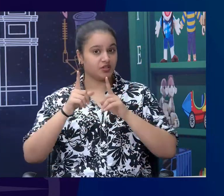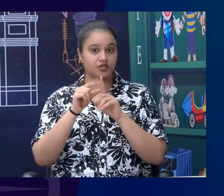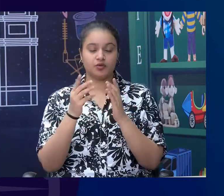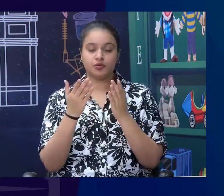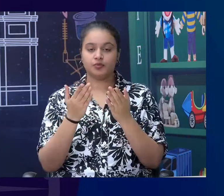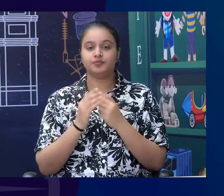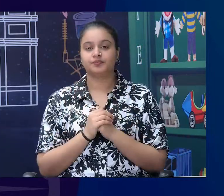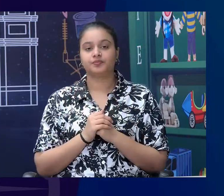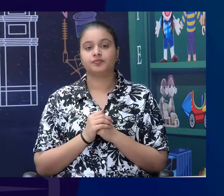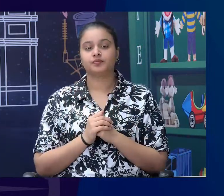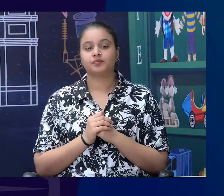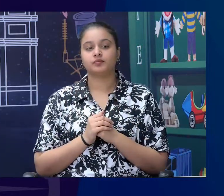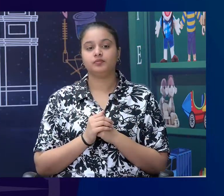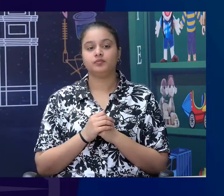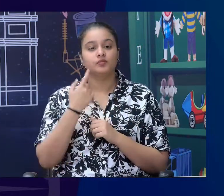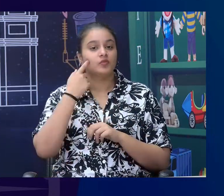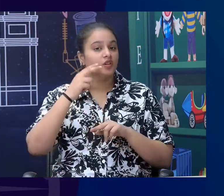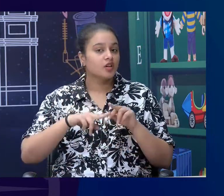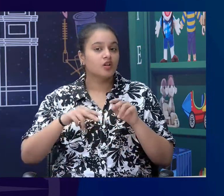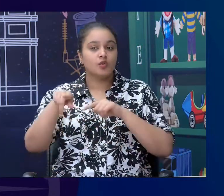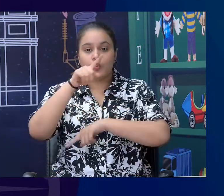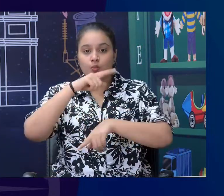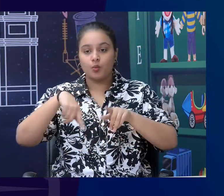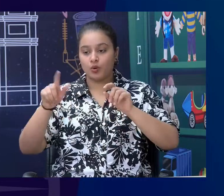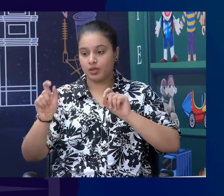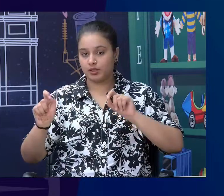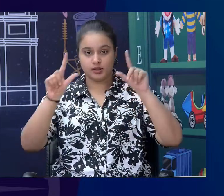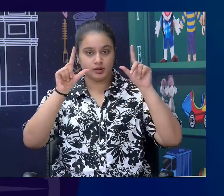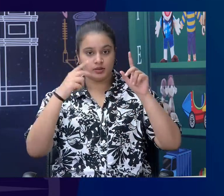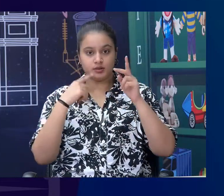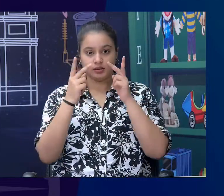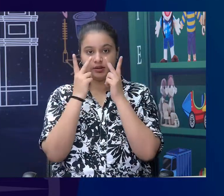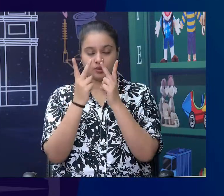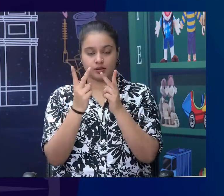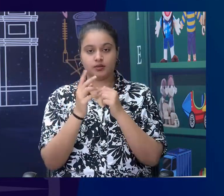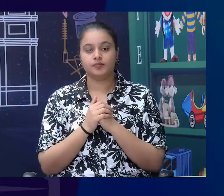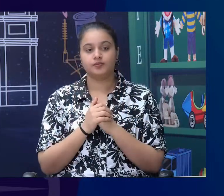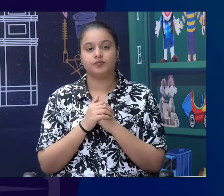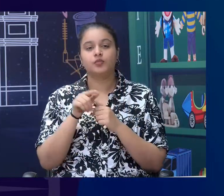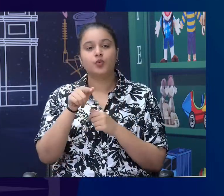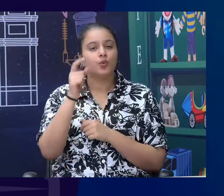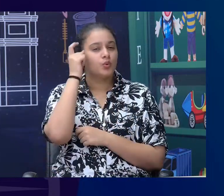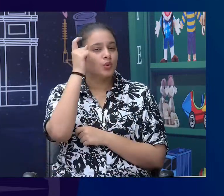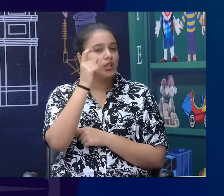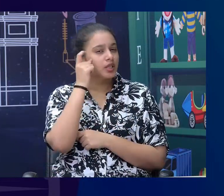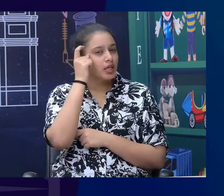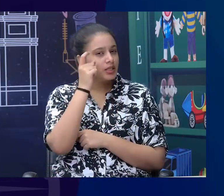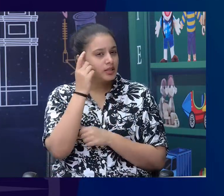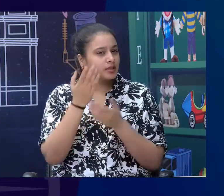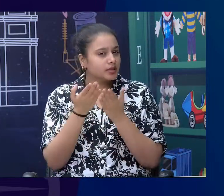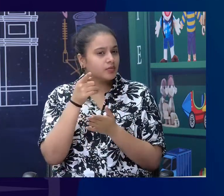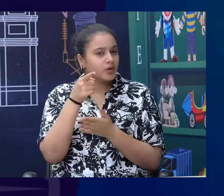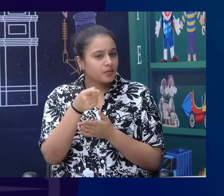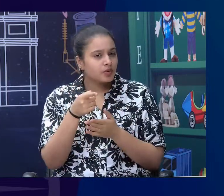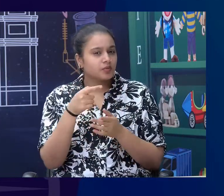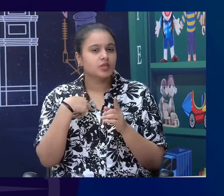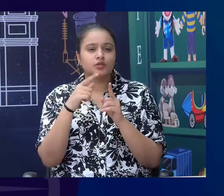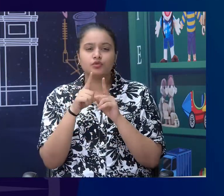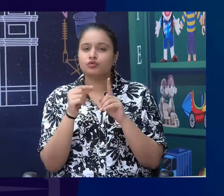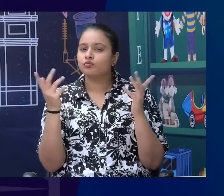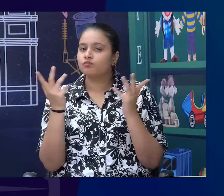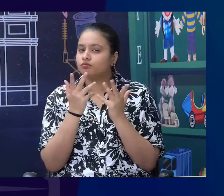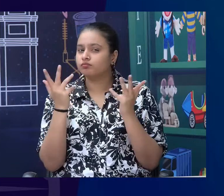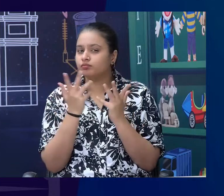today. If you all look at your screen, now can you guess what are we going to do